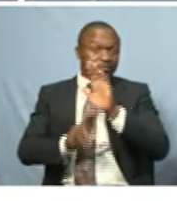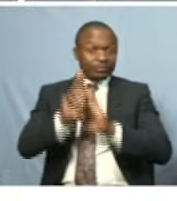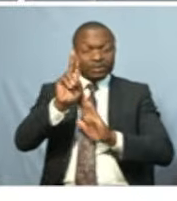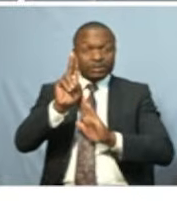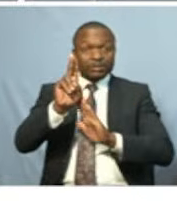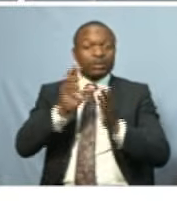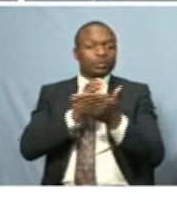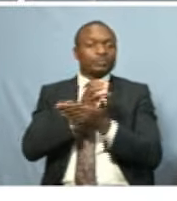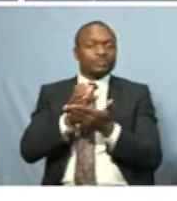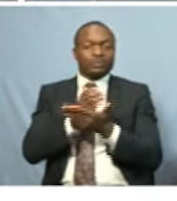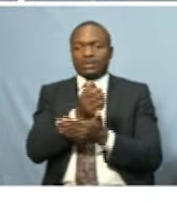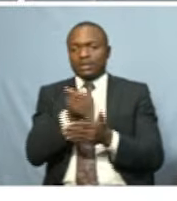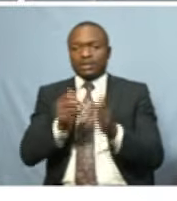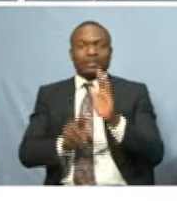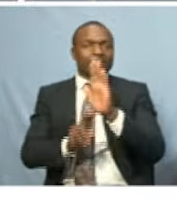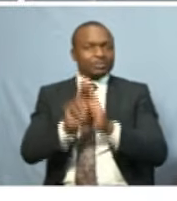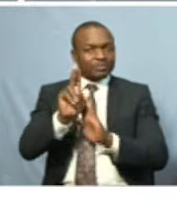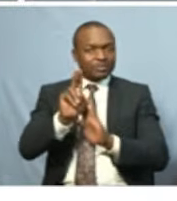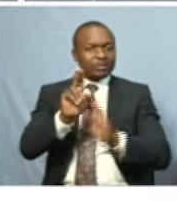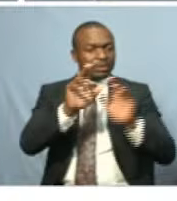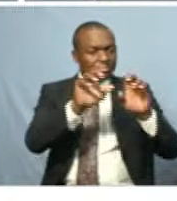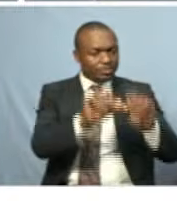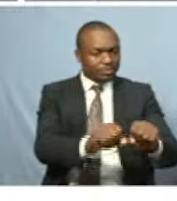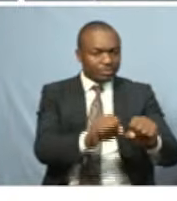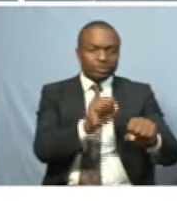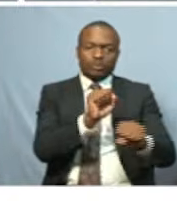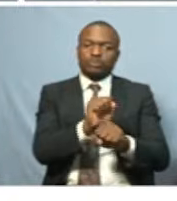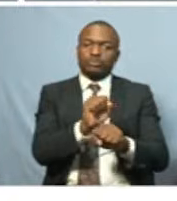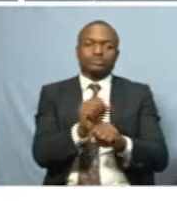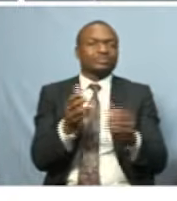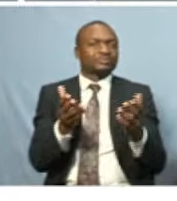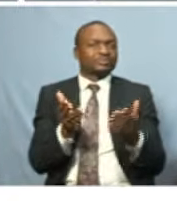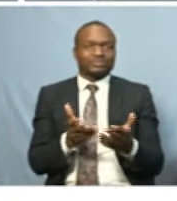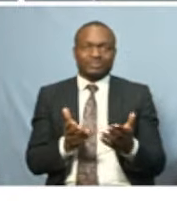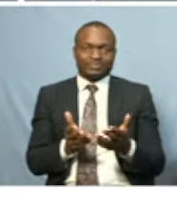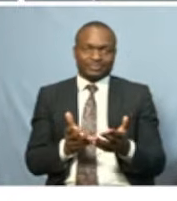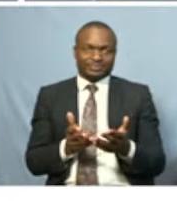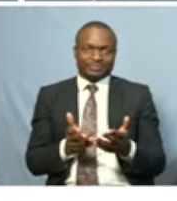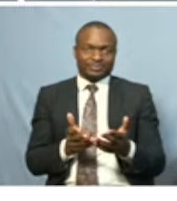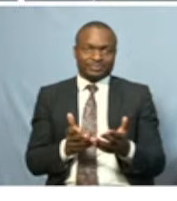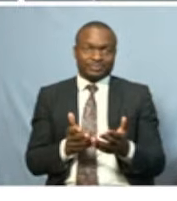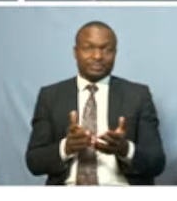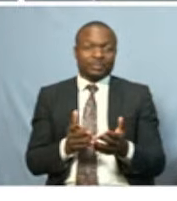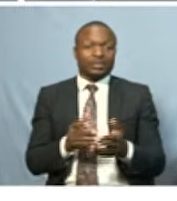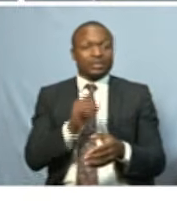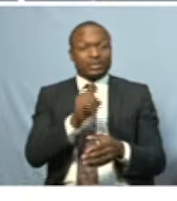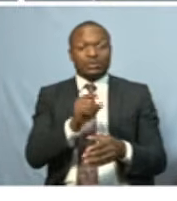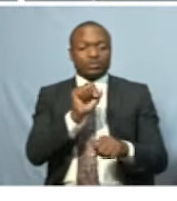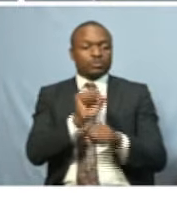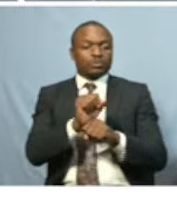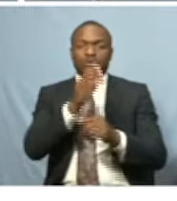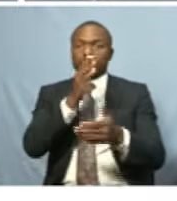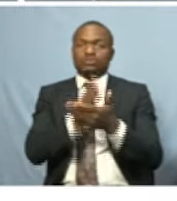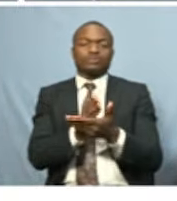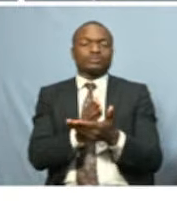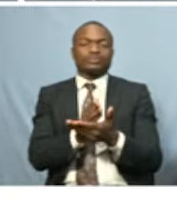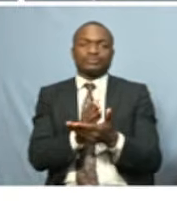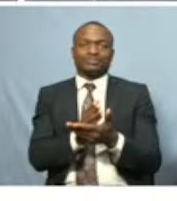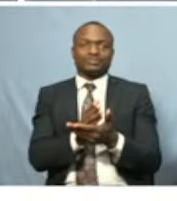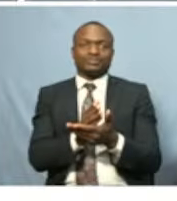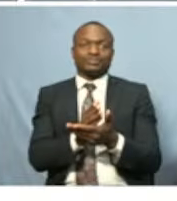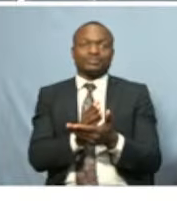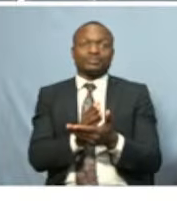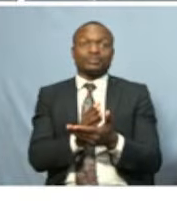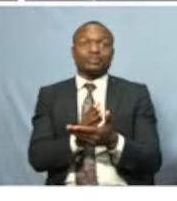from colleges and other universities to find a space where they can be employed because there was employment freeze. They had